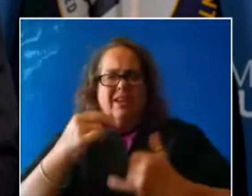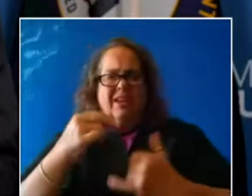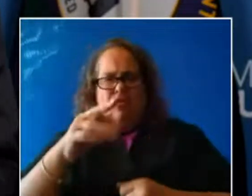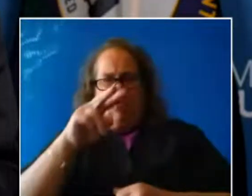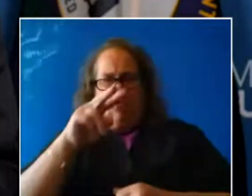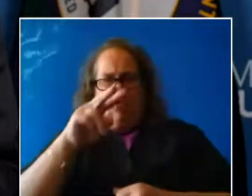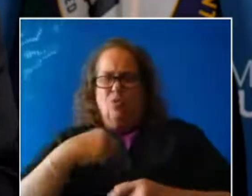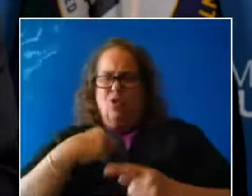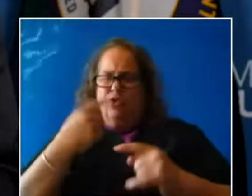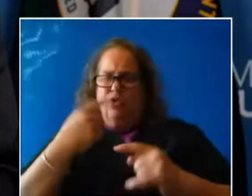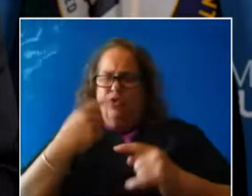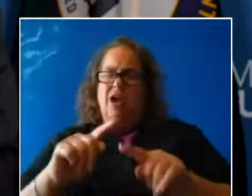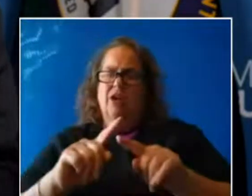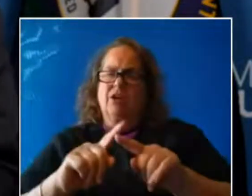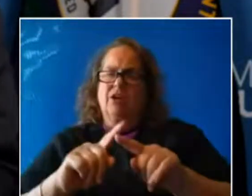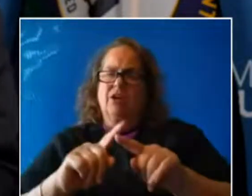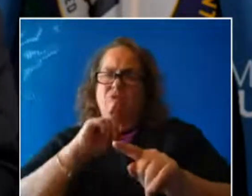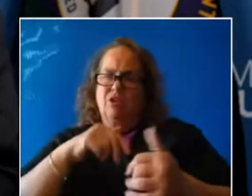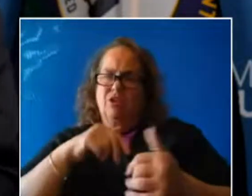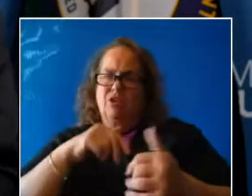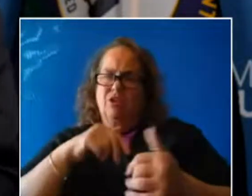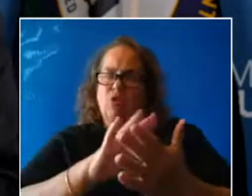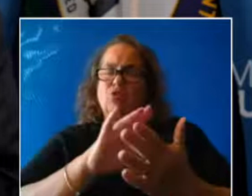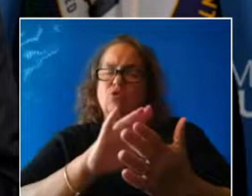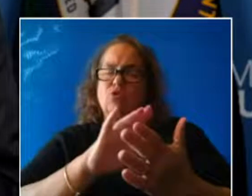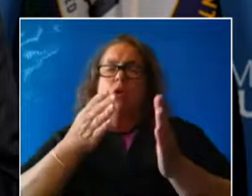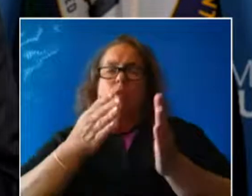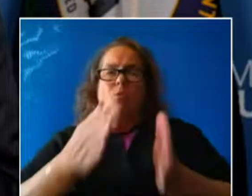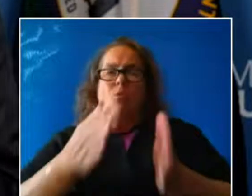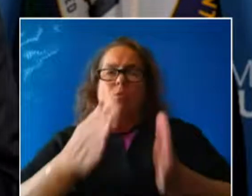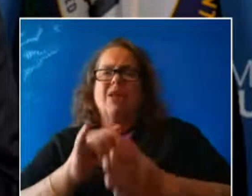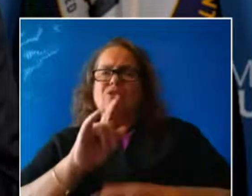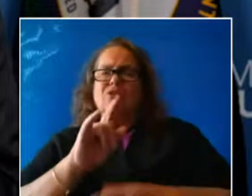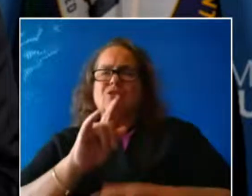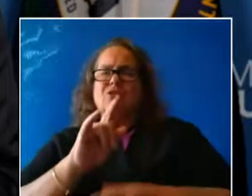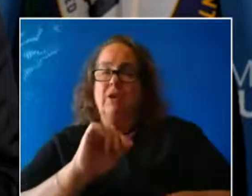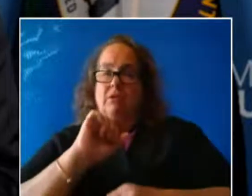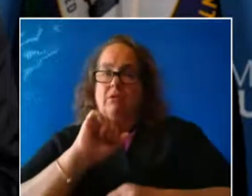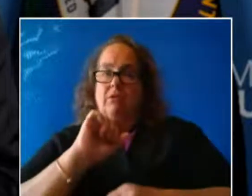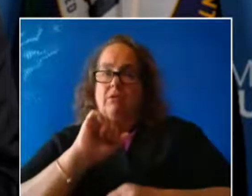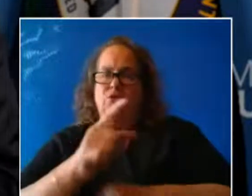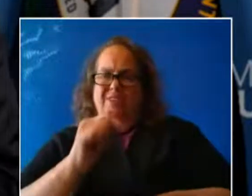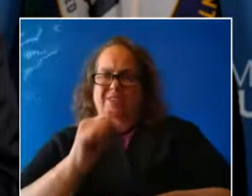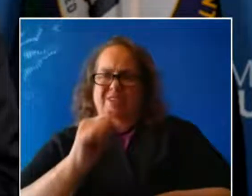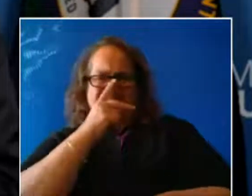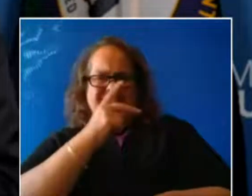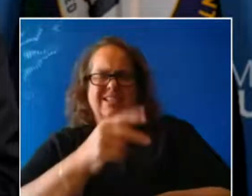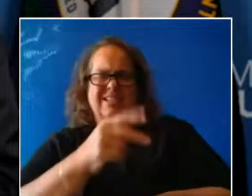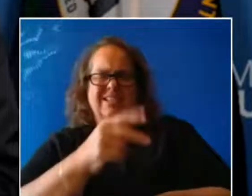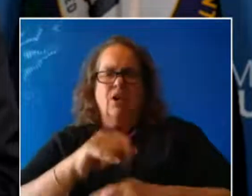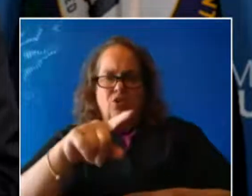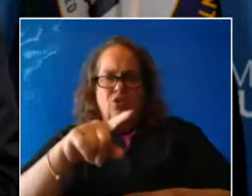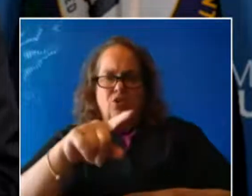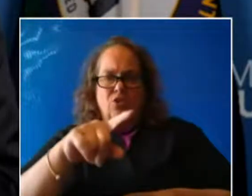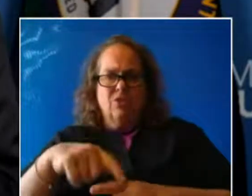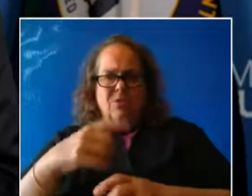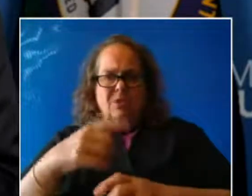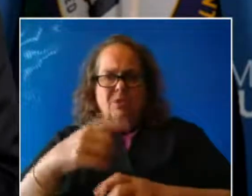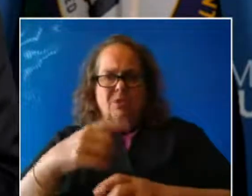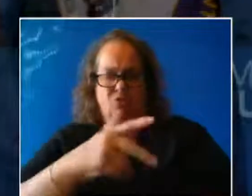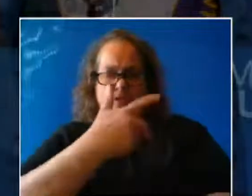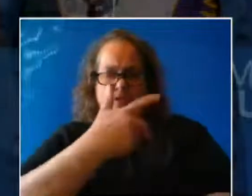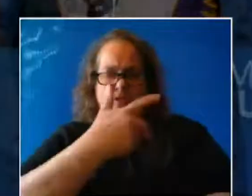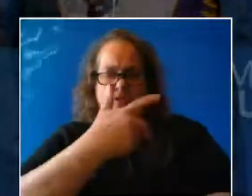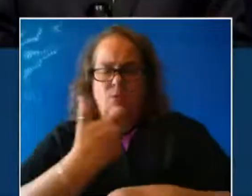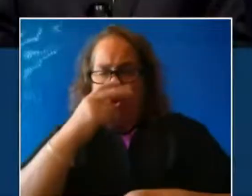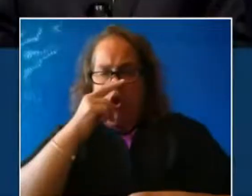and visceral and makes the point that you need to get your vaccine. So I want to look at long-term care facility COVID-19 deaths per week.